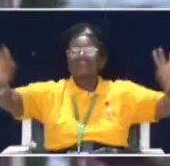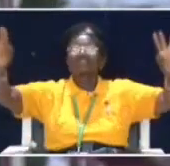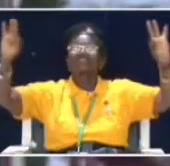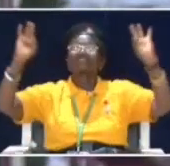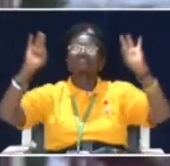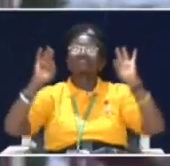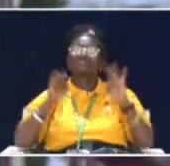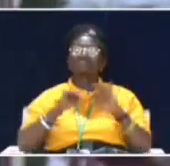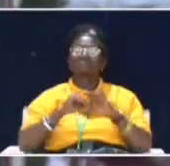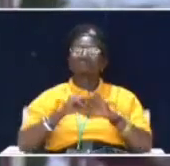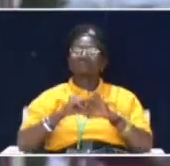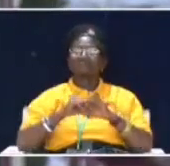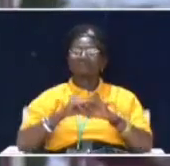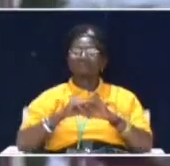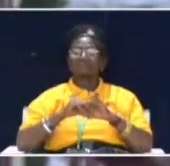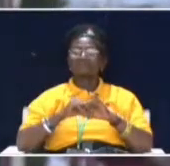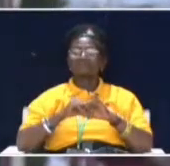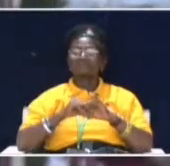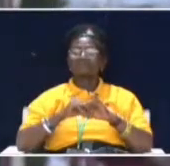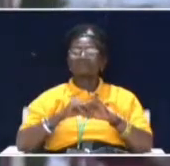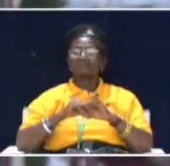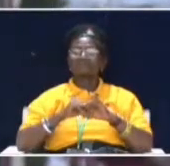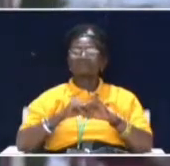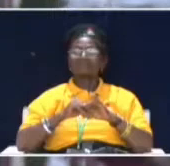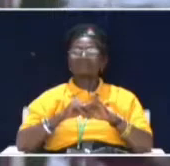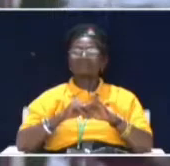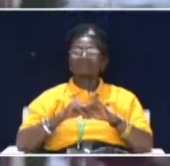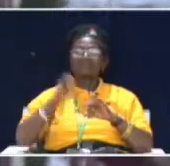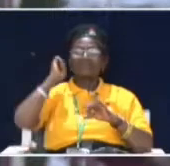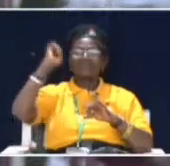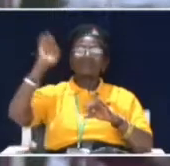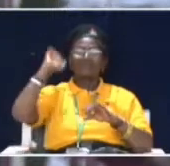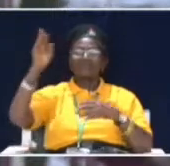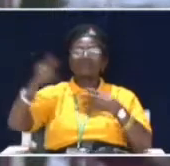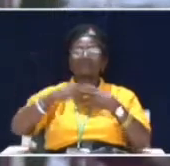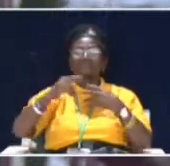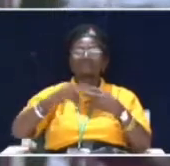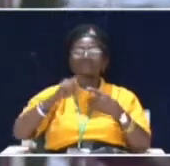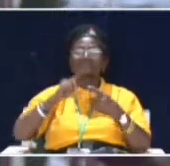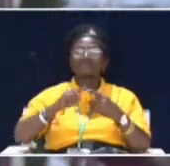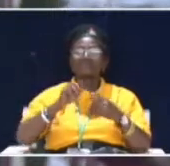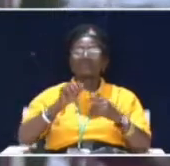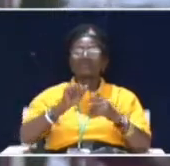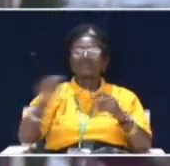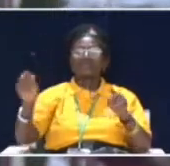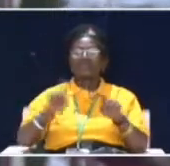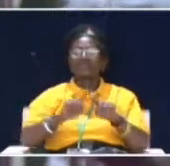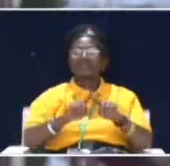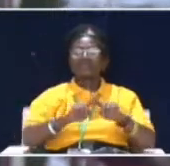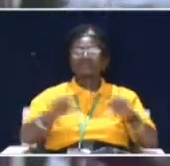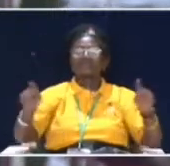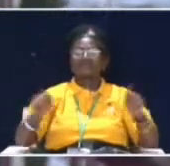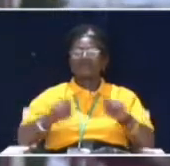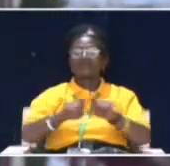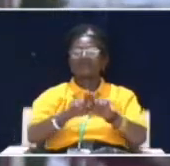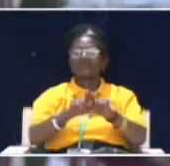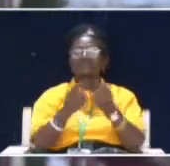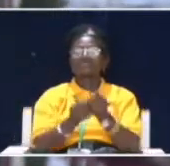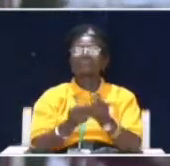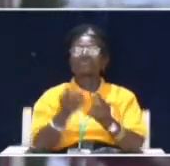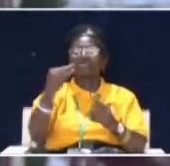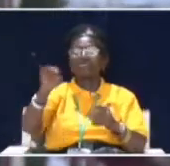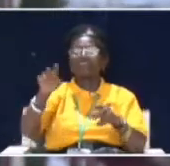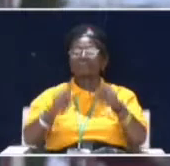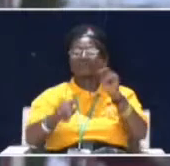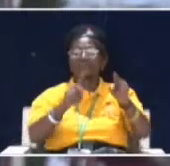ti ri iwosan gba to itusile re gba, he will return to a different category of people.